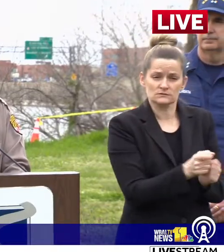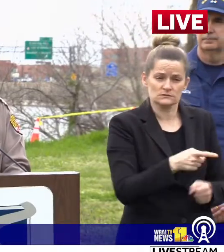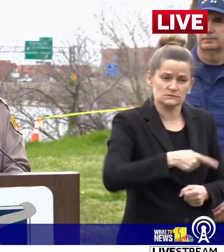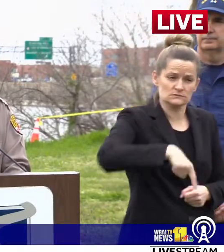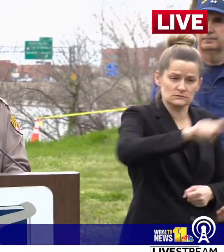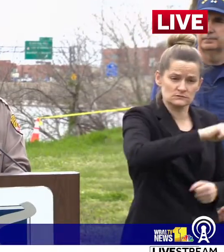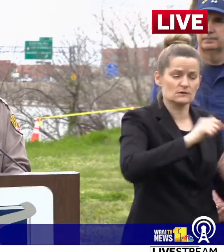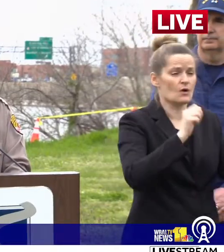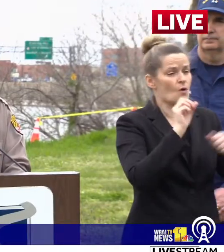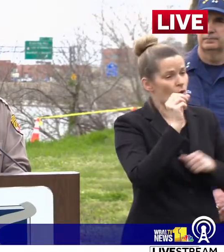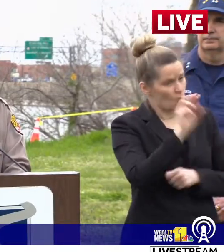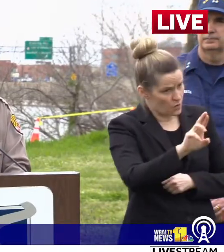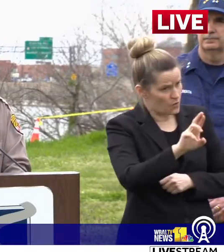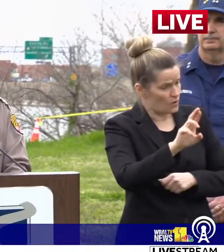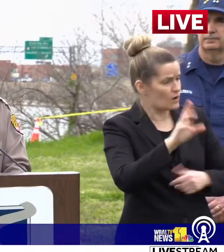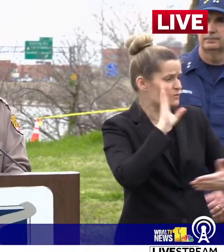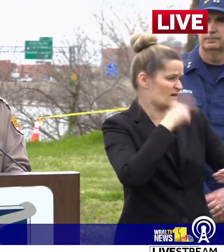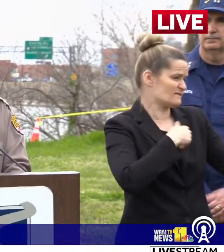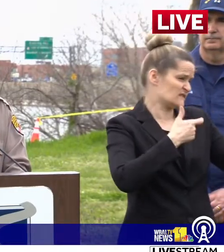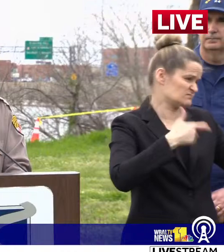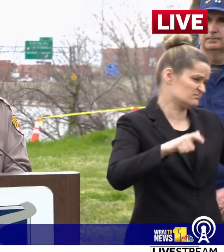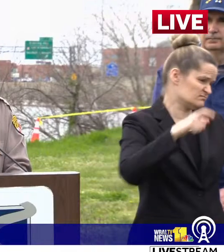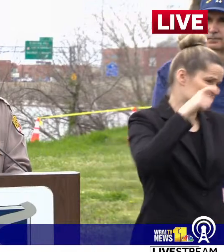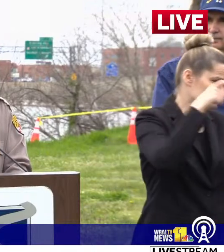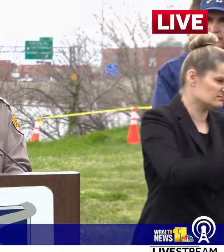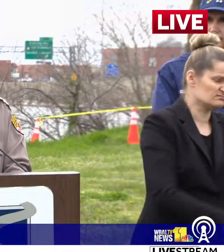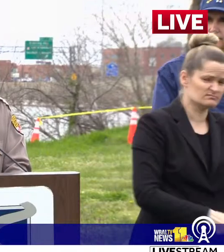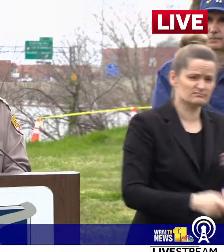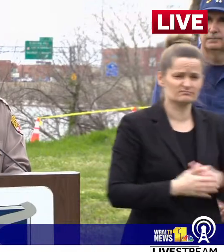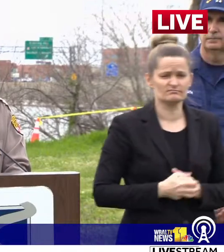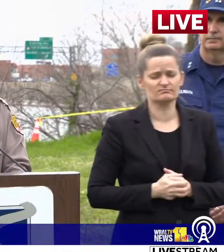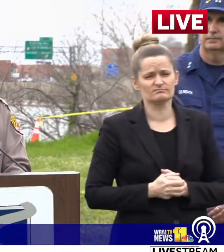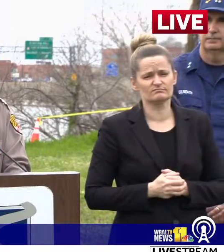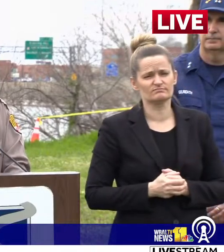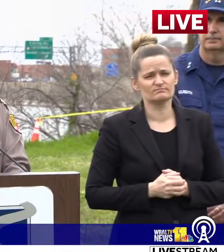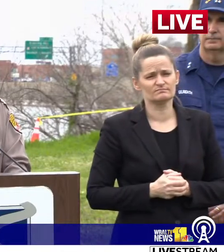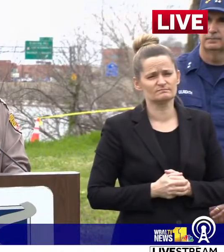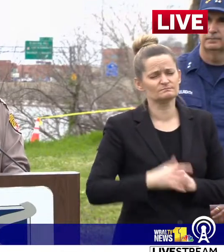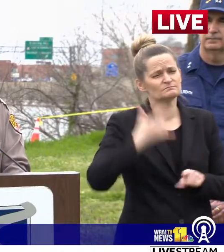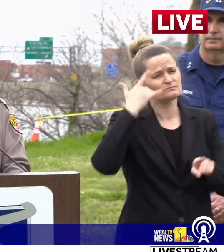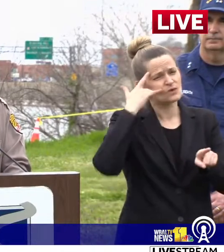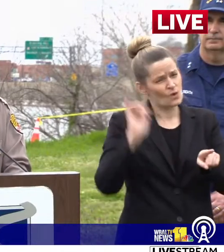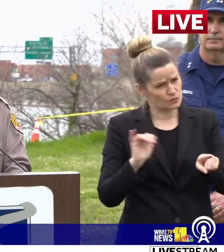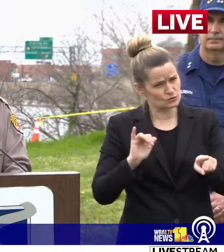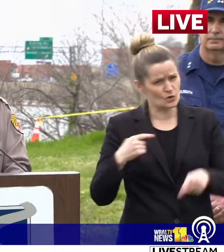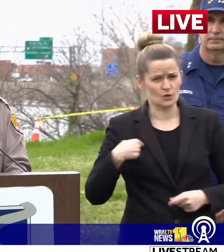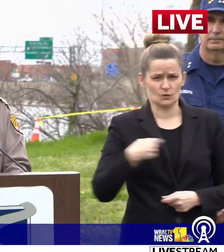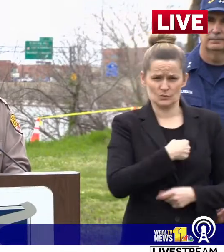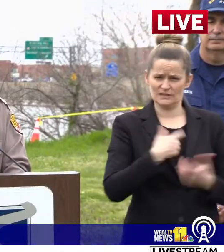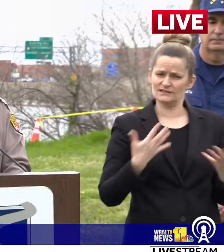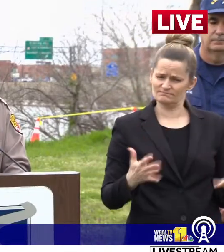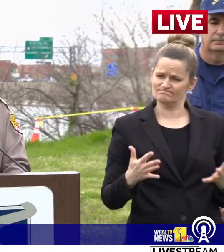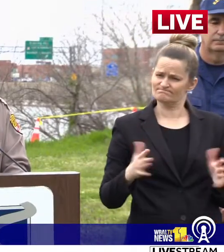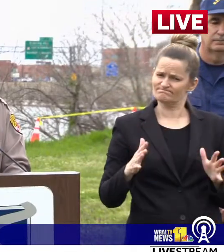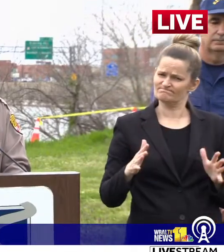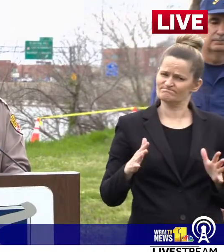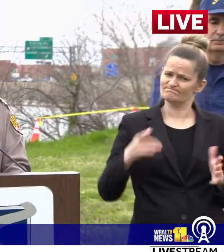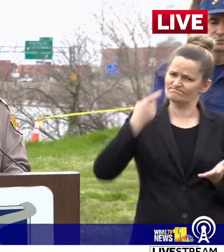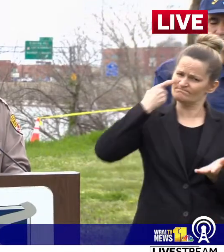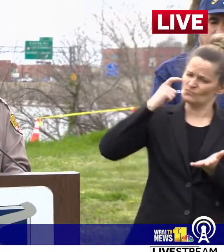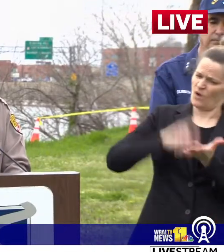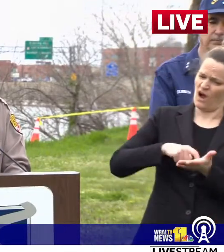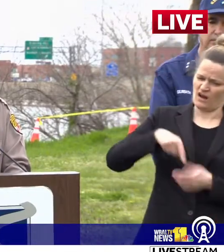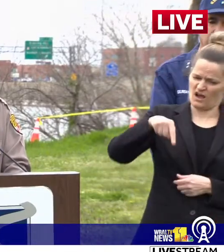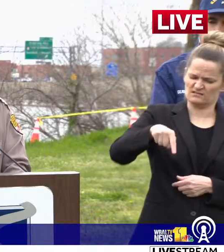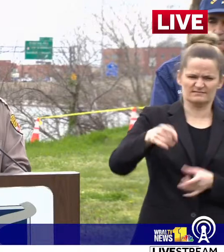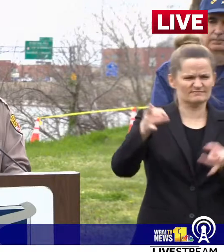or fines. In addition, we know that this tragedy has far-reaching implications that will affect the daily